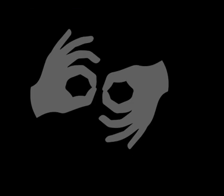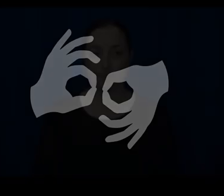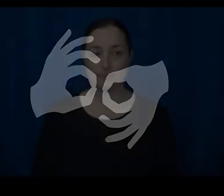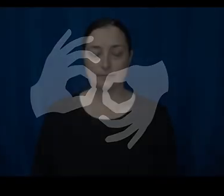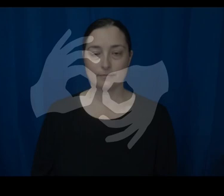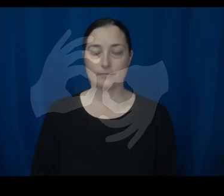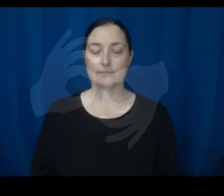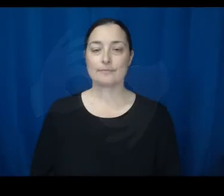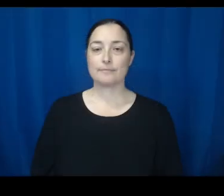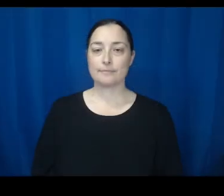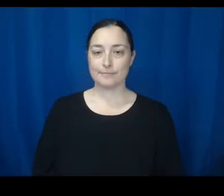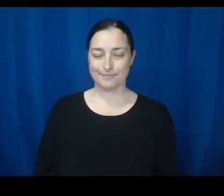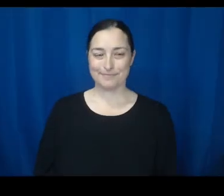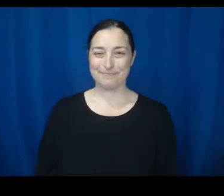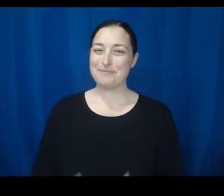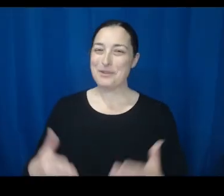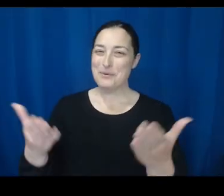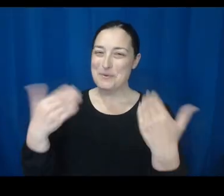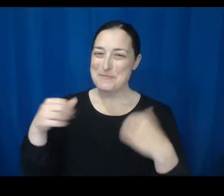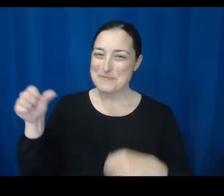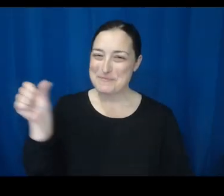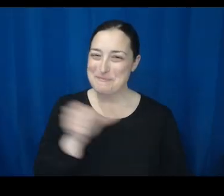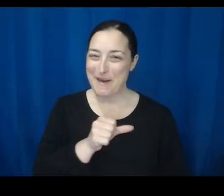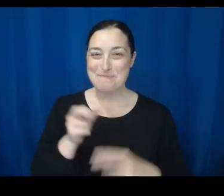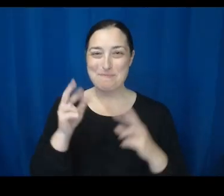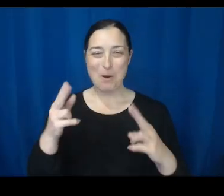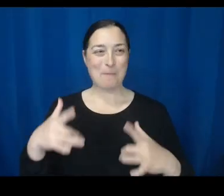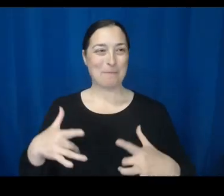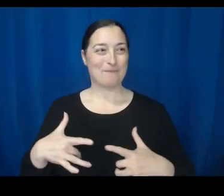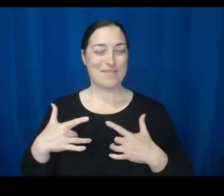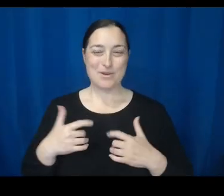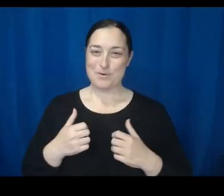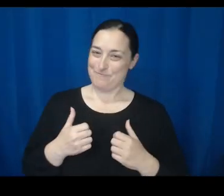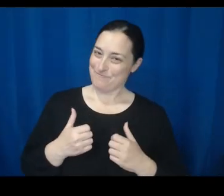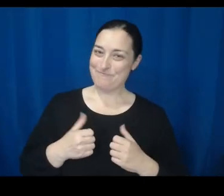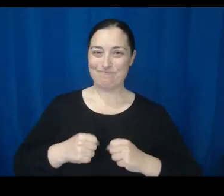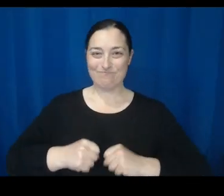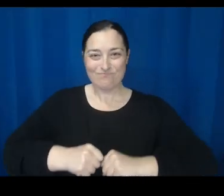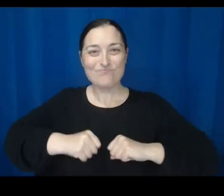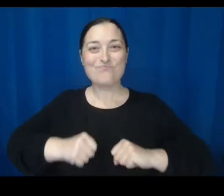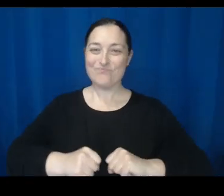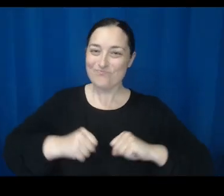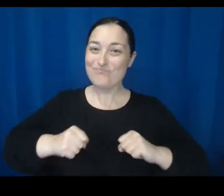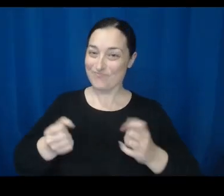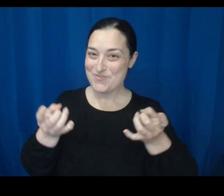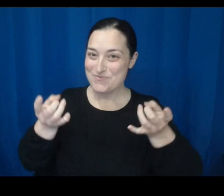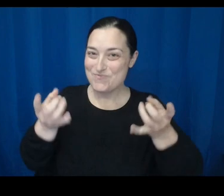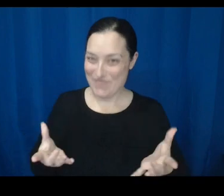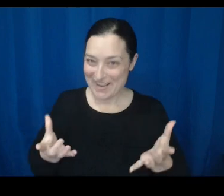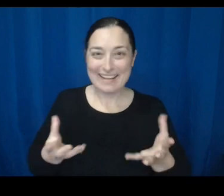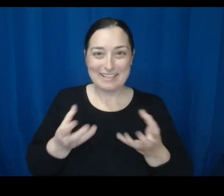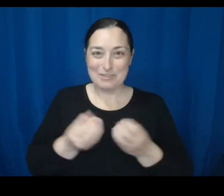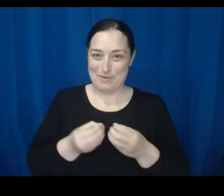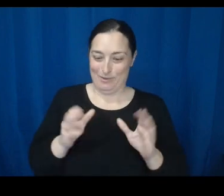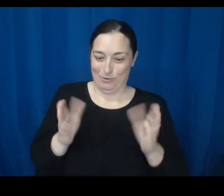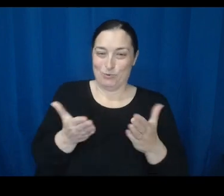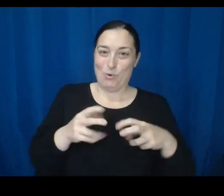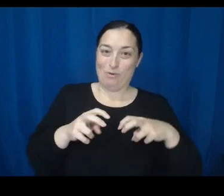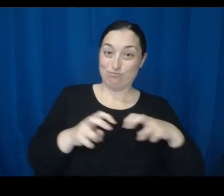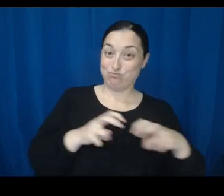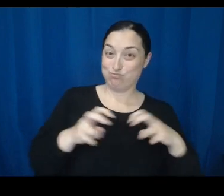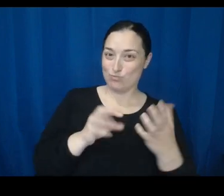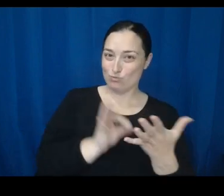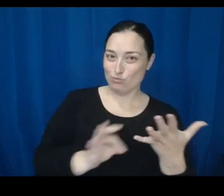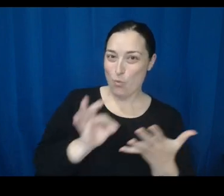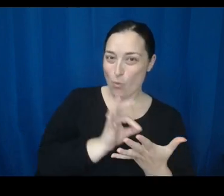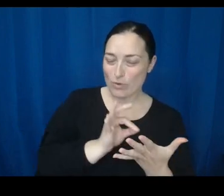Welcome back. I hope that you feel warmed up after those exercises in drawing that you've just undertaken. Don't feel disheartened